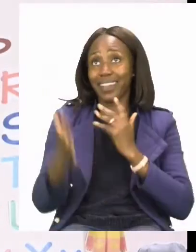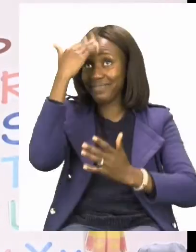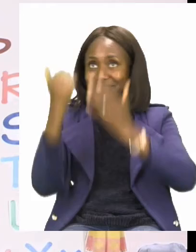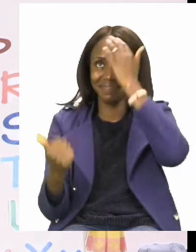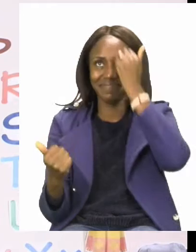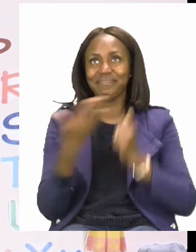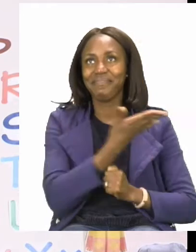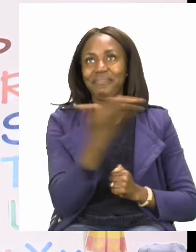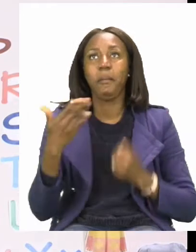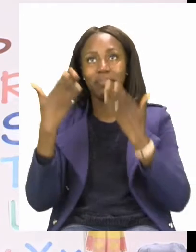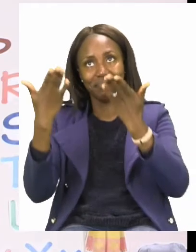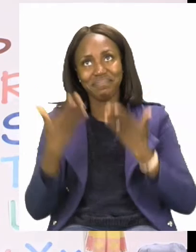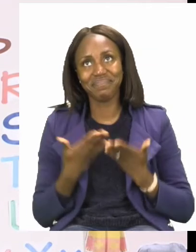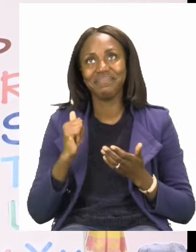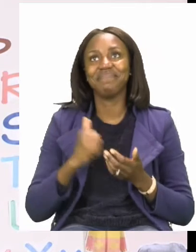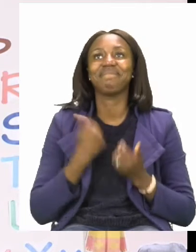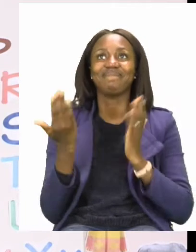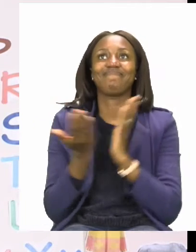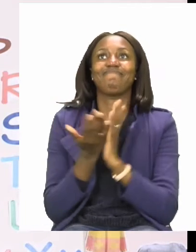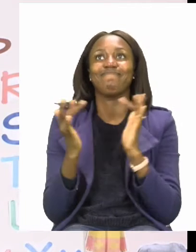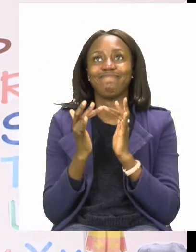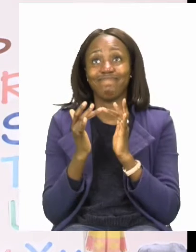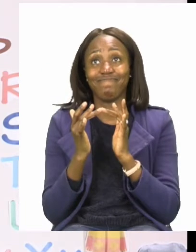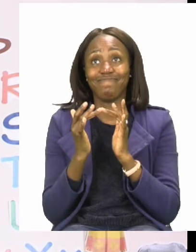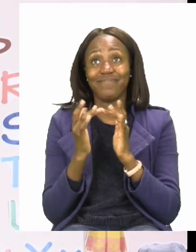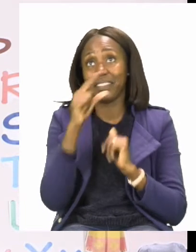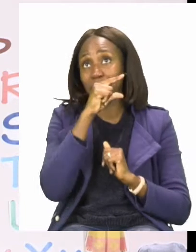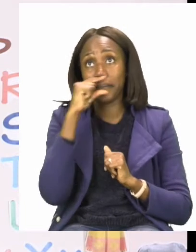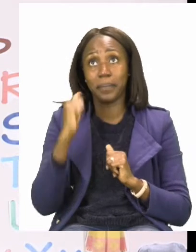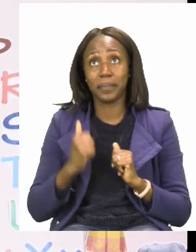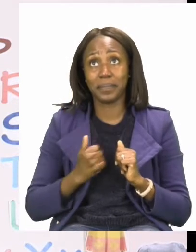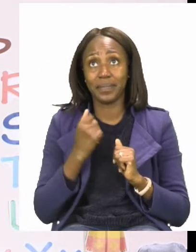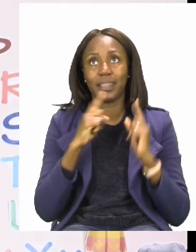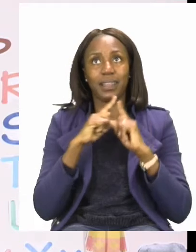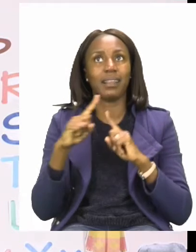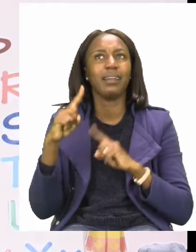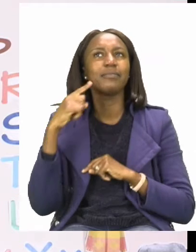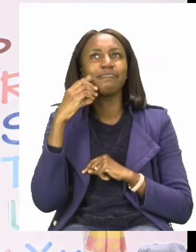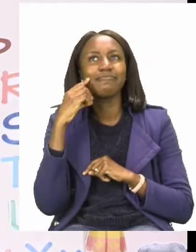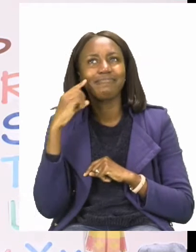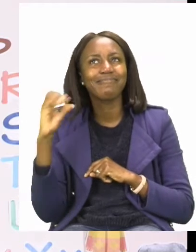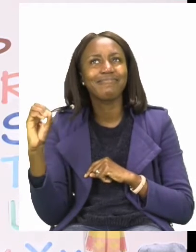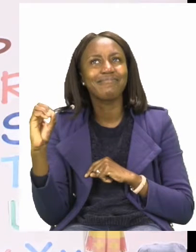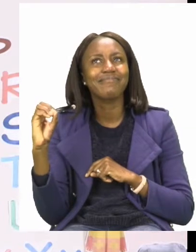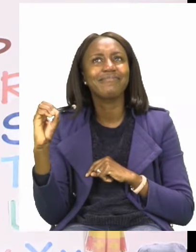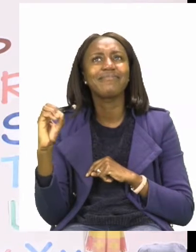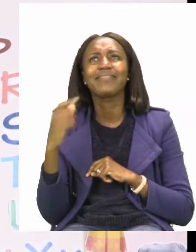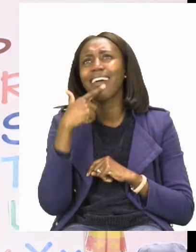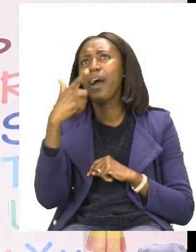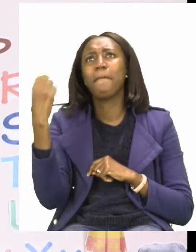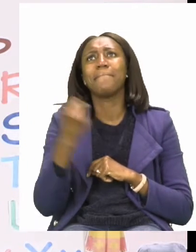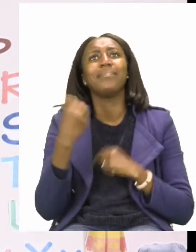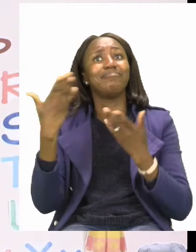Hello everyone and welcome to My Zone Online School. My name is Teacher Mutsa and thank you so